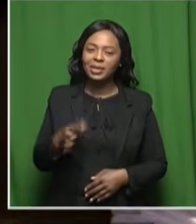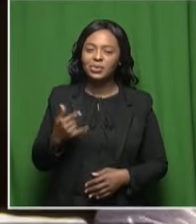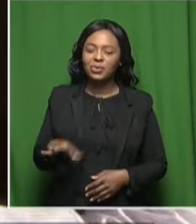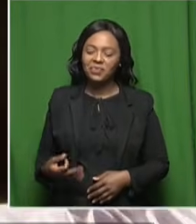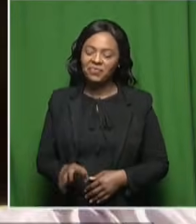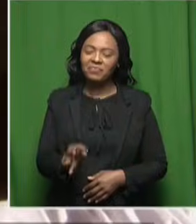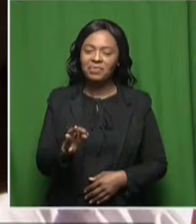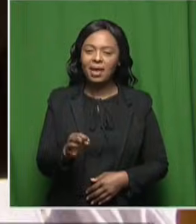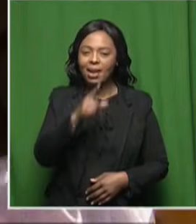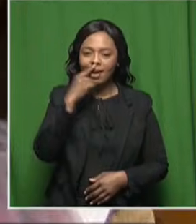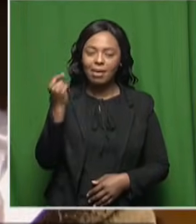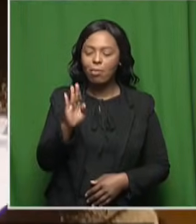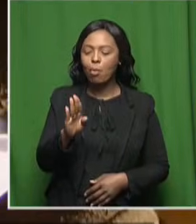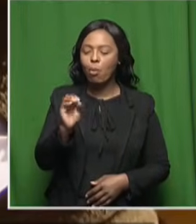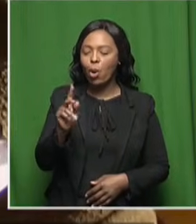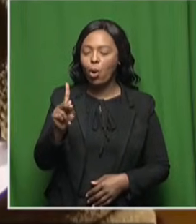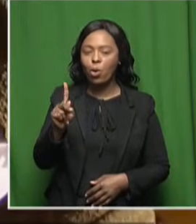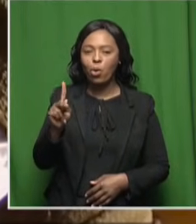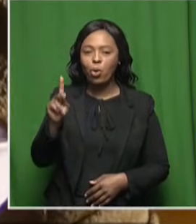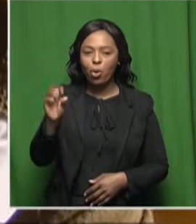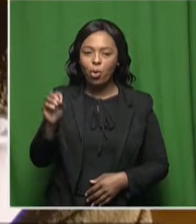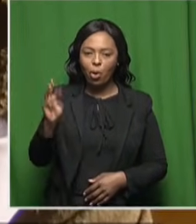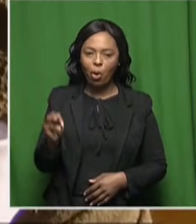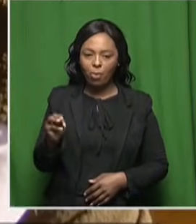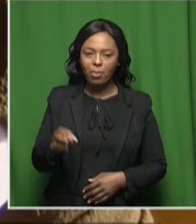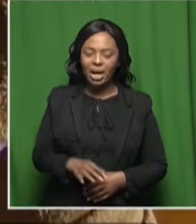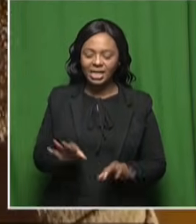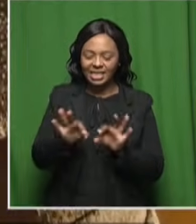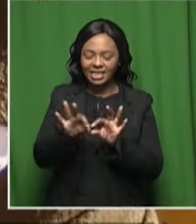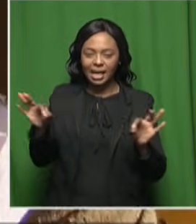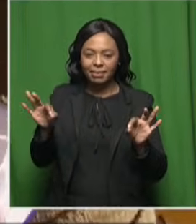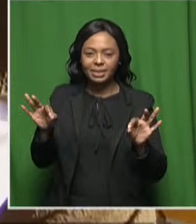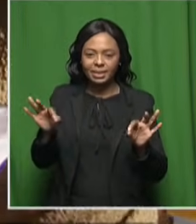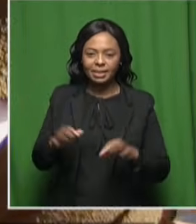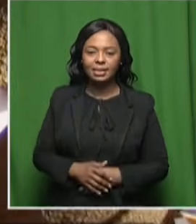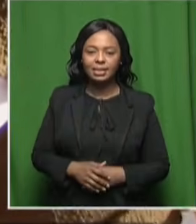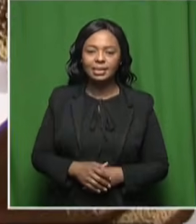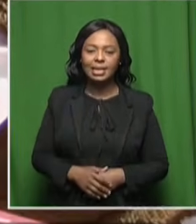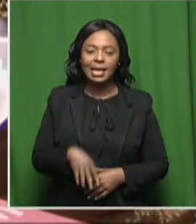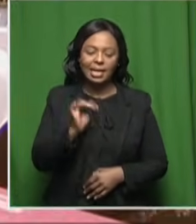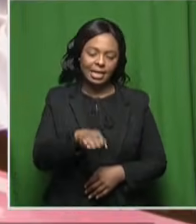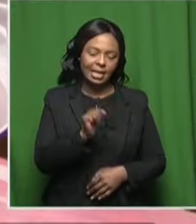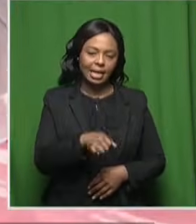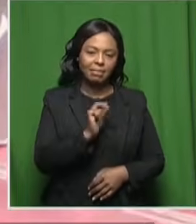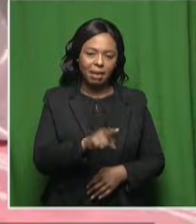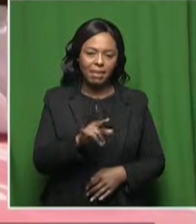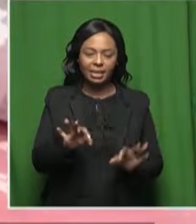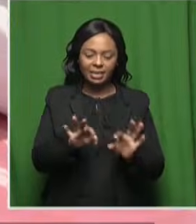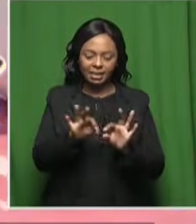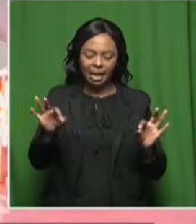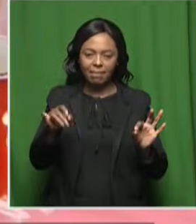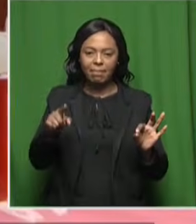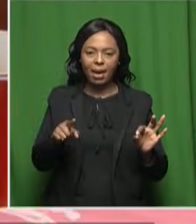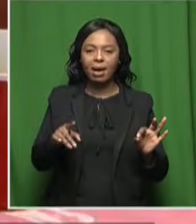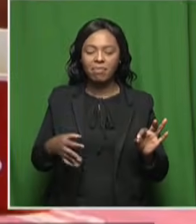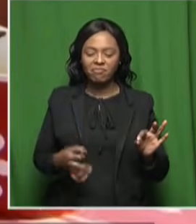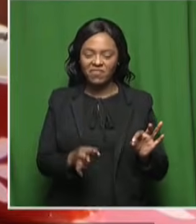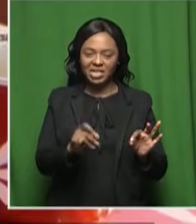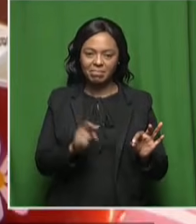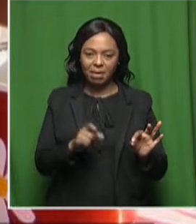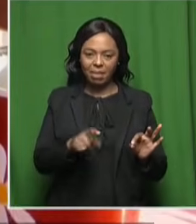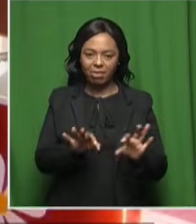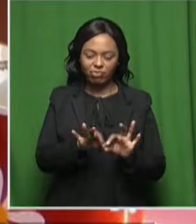see, are these the bokkom strips over here? That is how they make it. You've got to taste that strip, and you've got to taste the whole